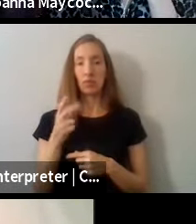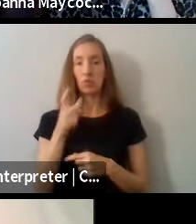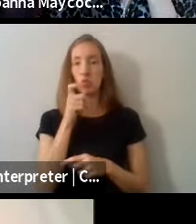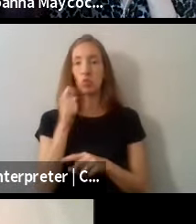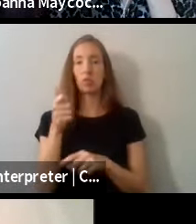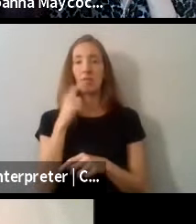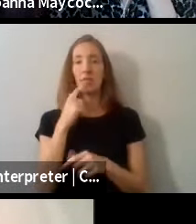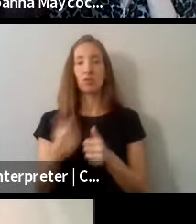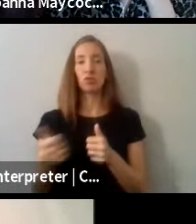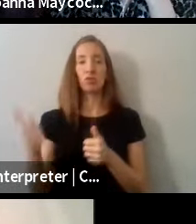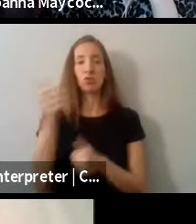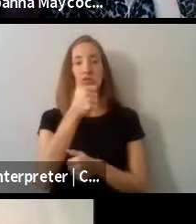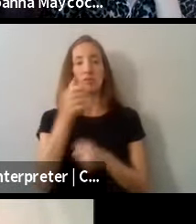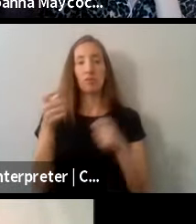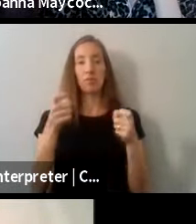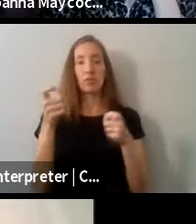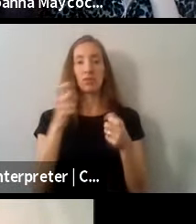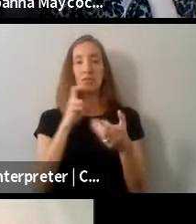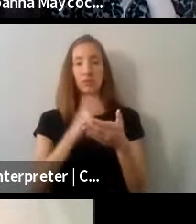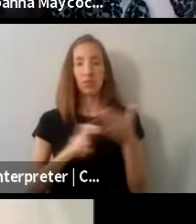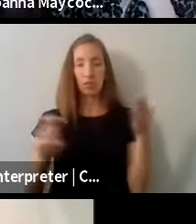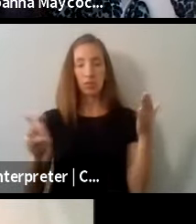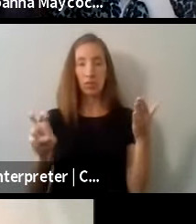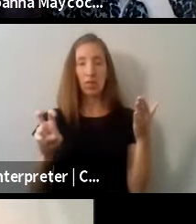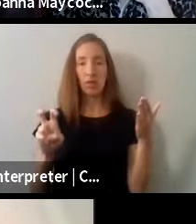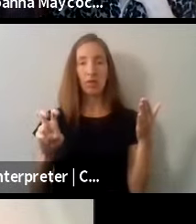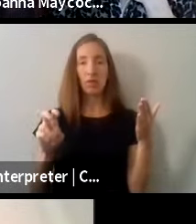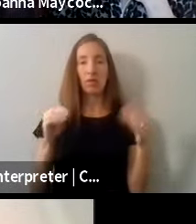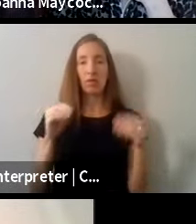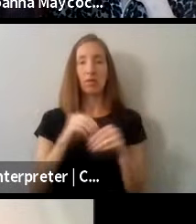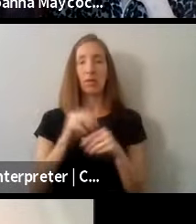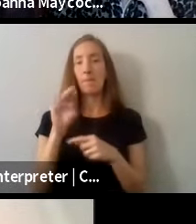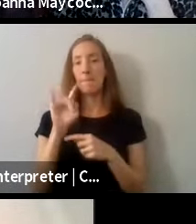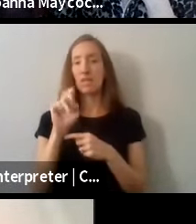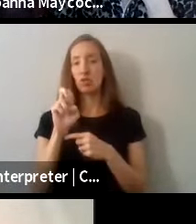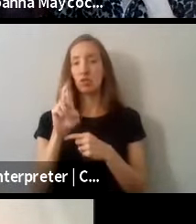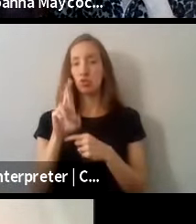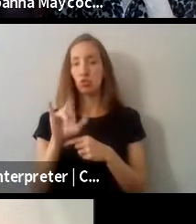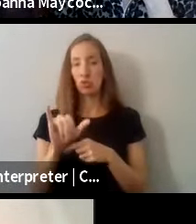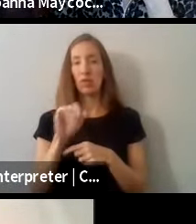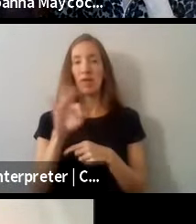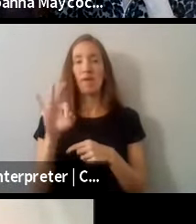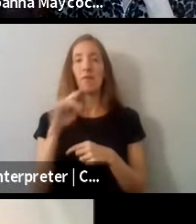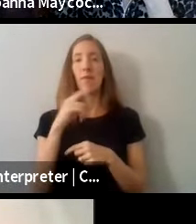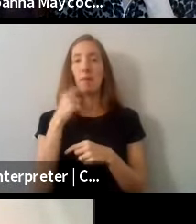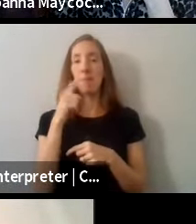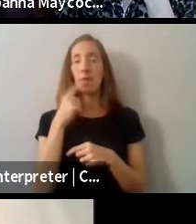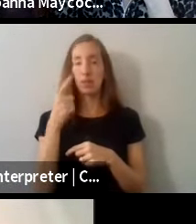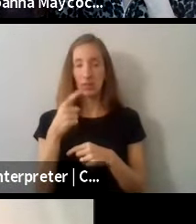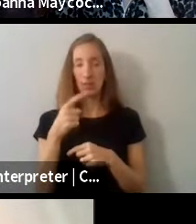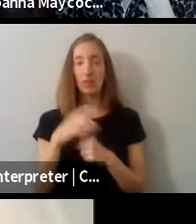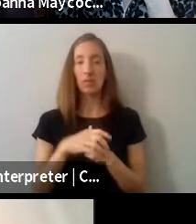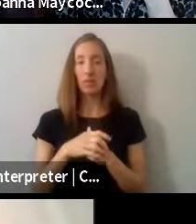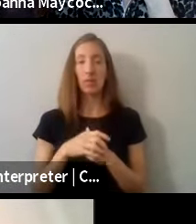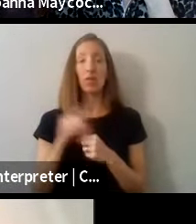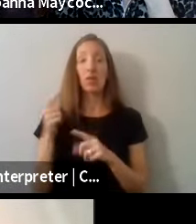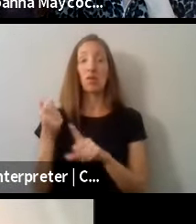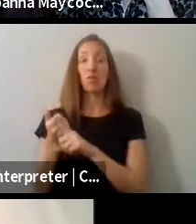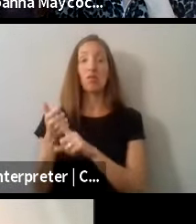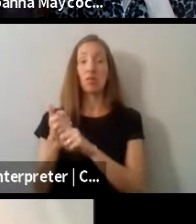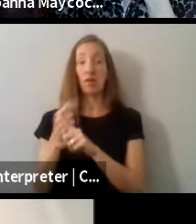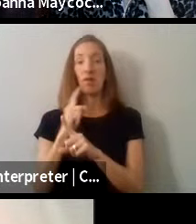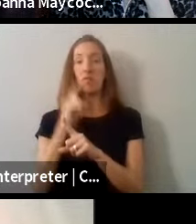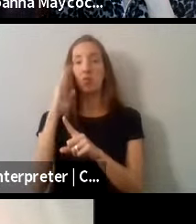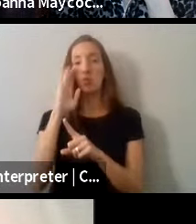and Gender of Kenya. Ms. Shibesh, we know that civil society organizations